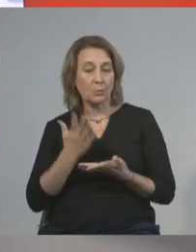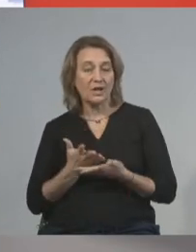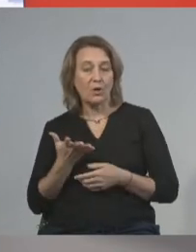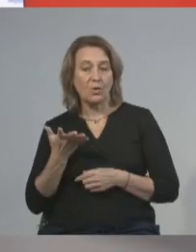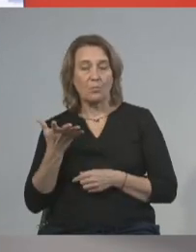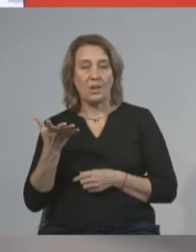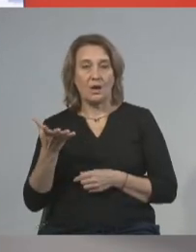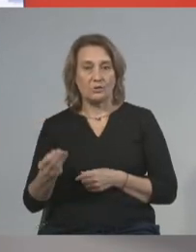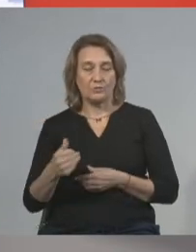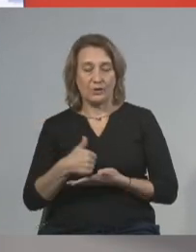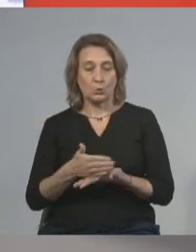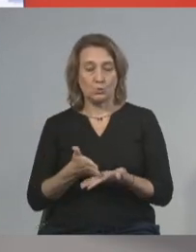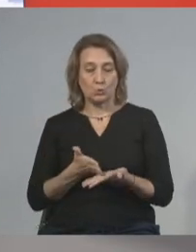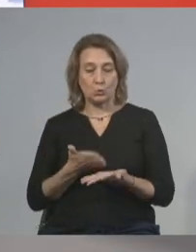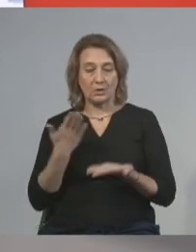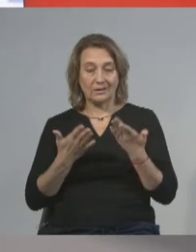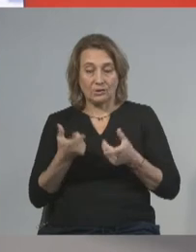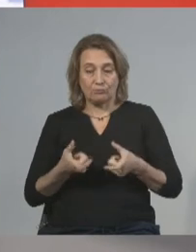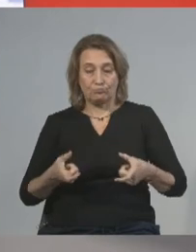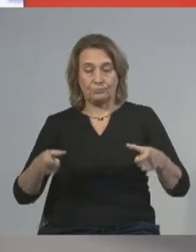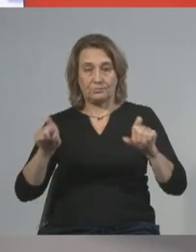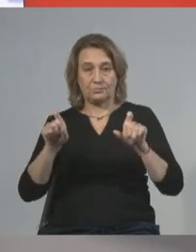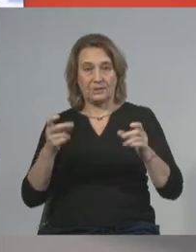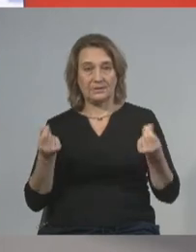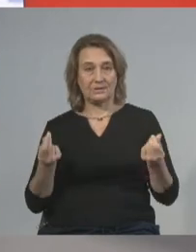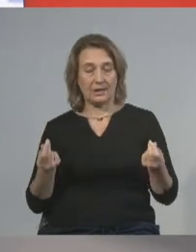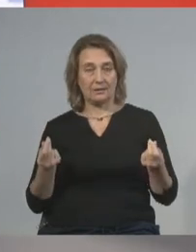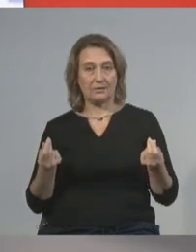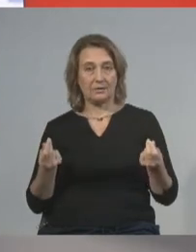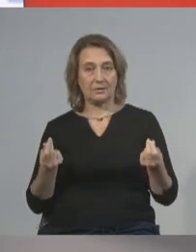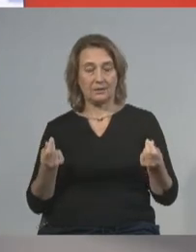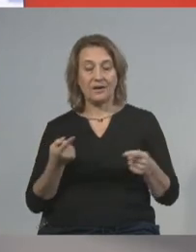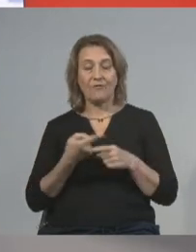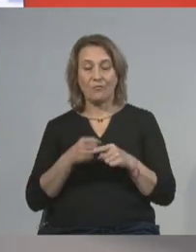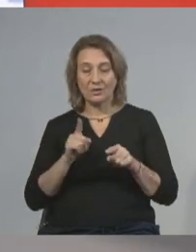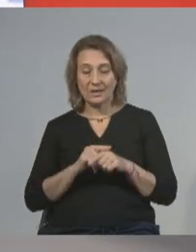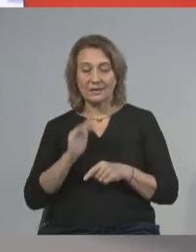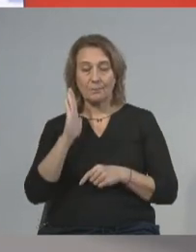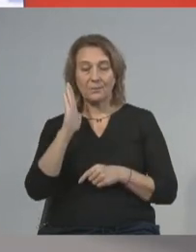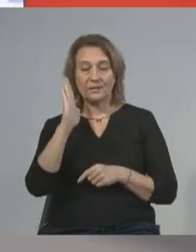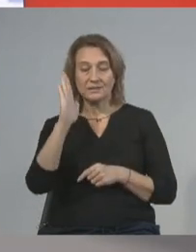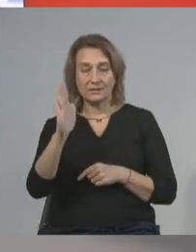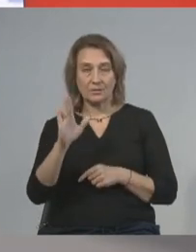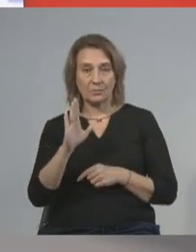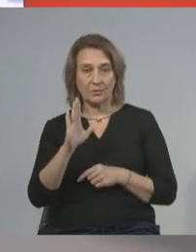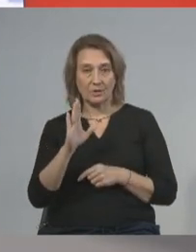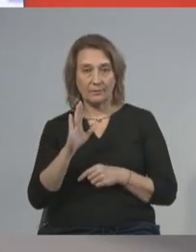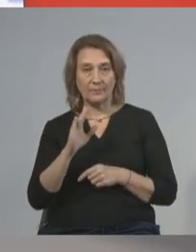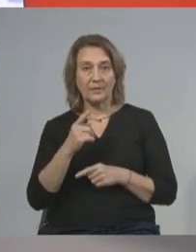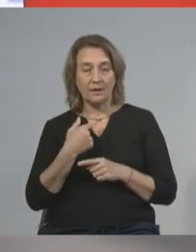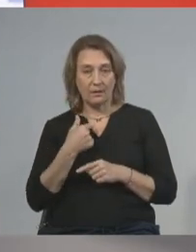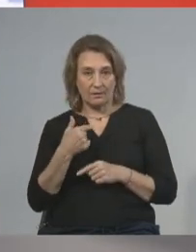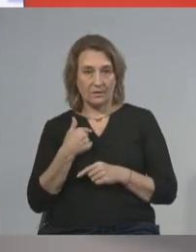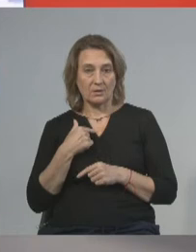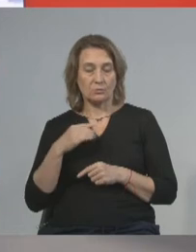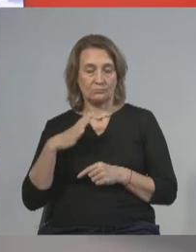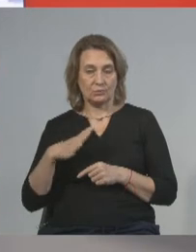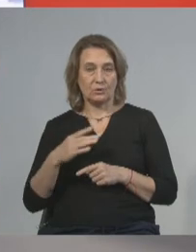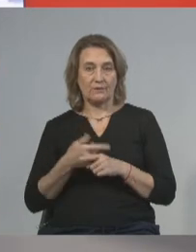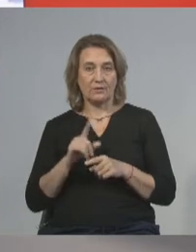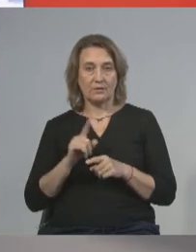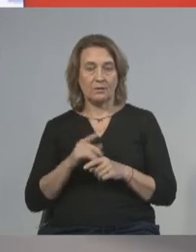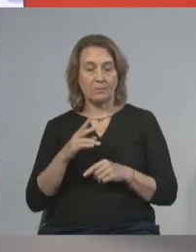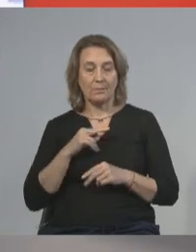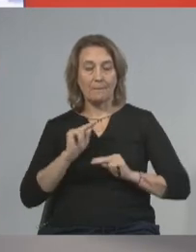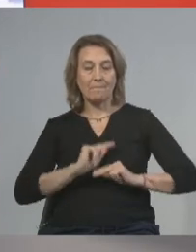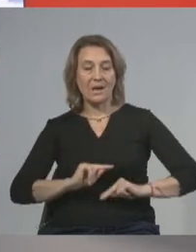because then they will be able to pay for our services even if the prices go high so this is in the long term perspective it's not that